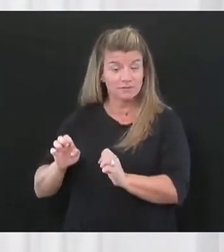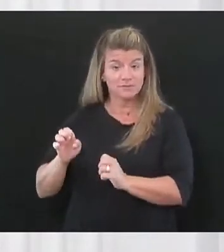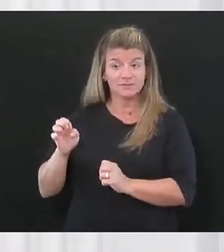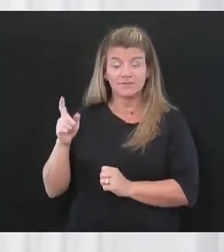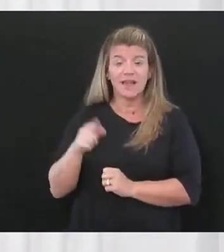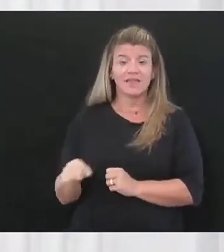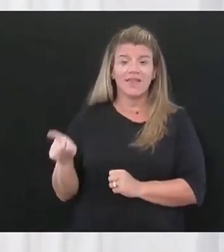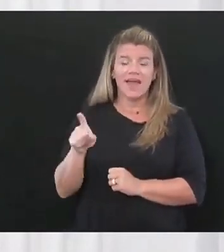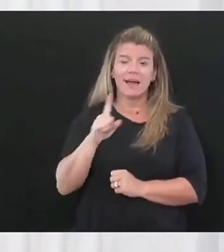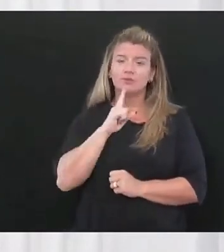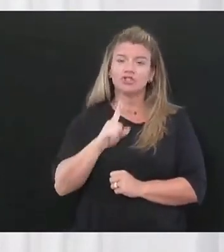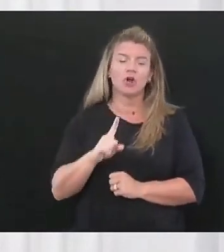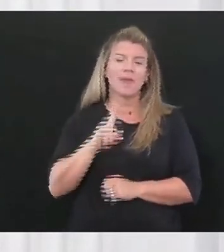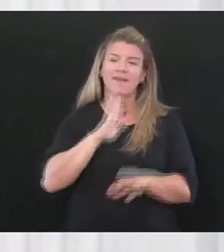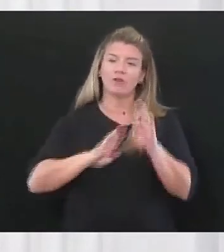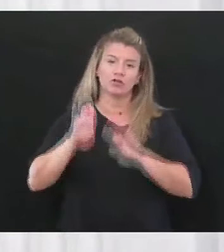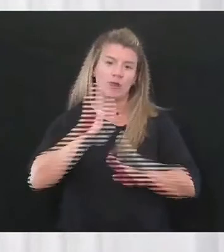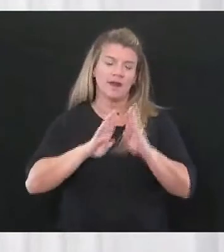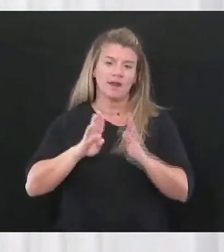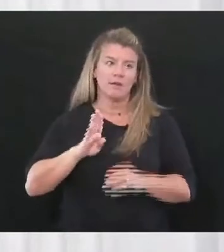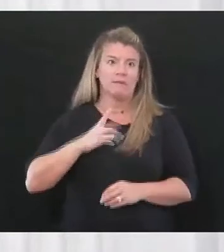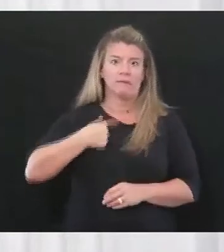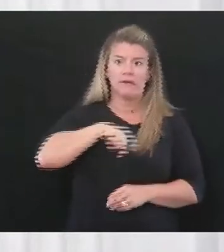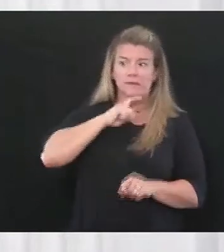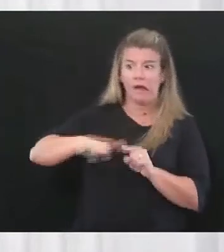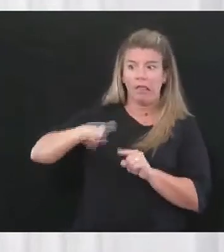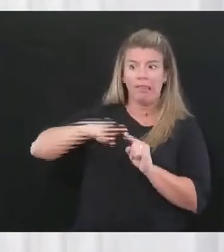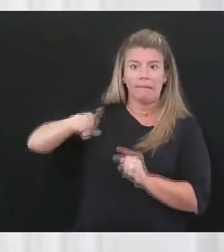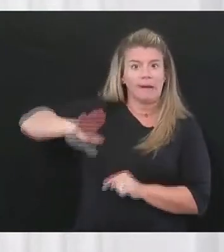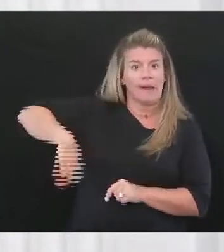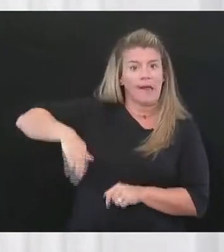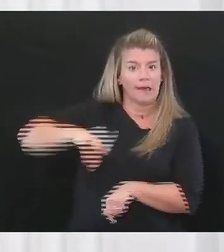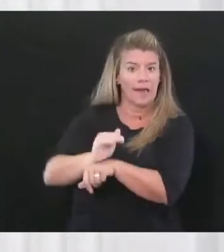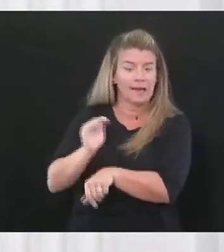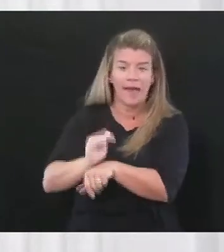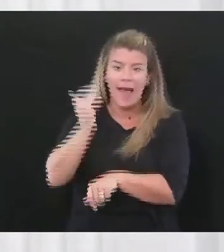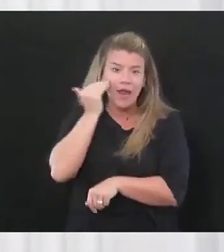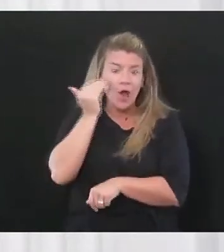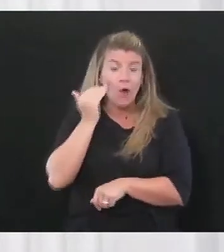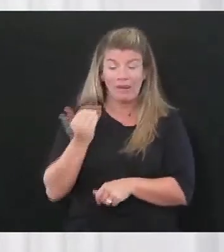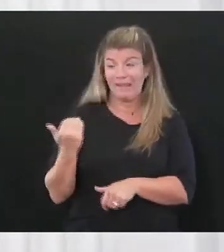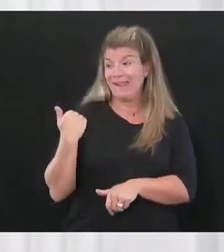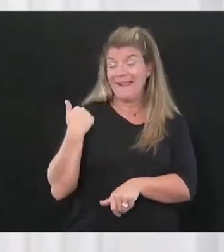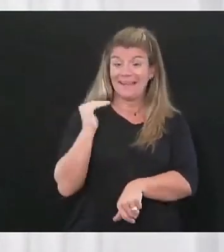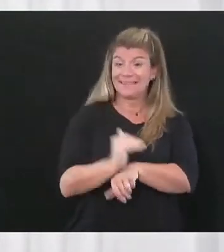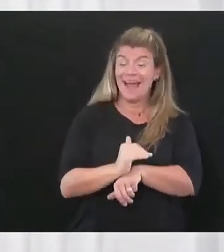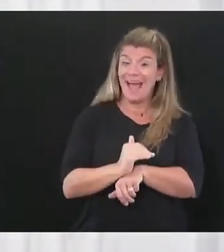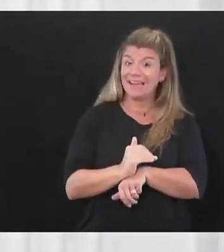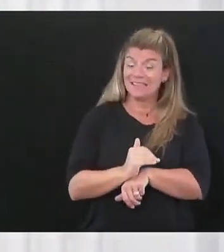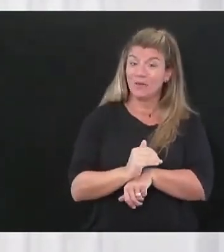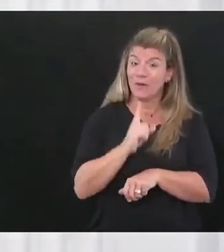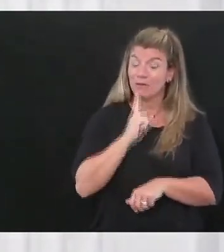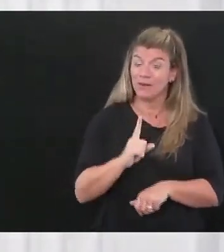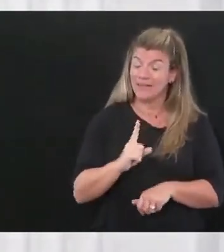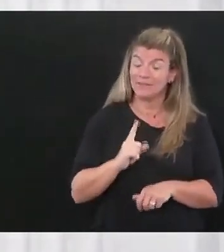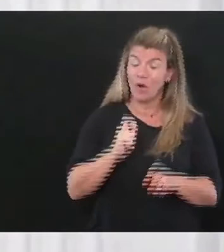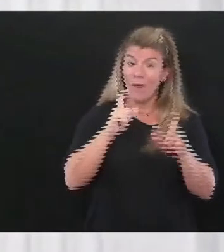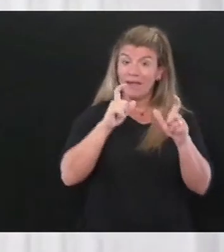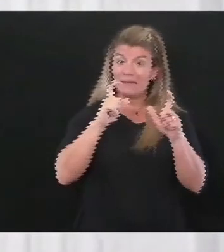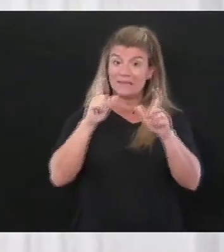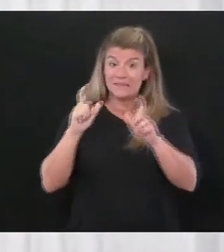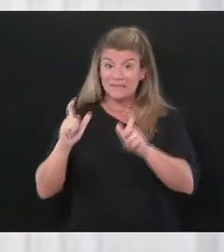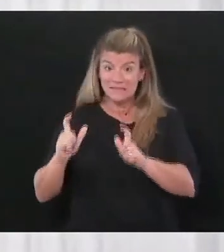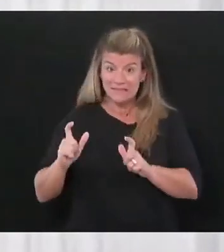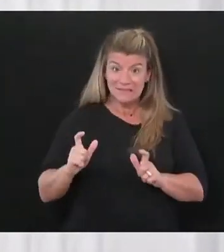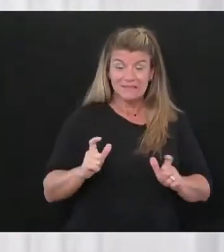bit frustrated with the late night calls. I know that last night we were up quite late having this discussion